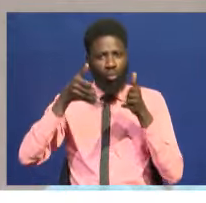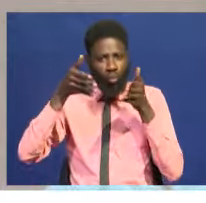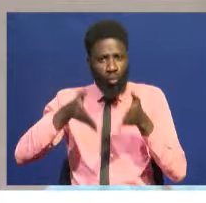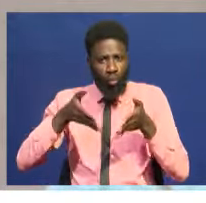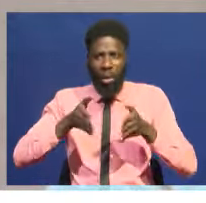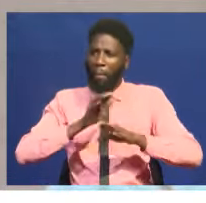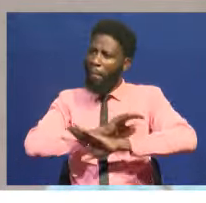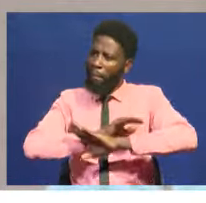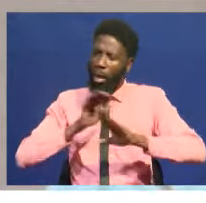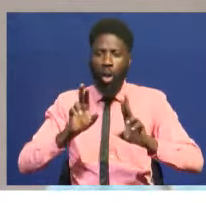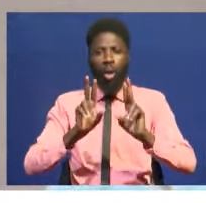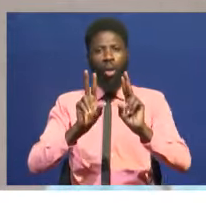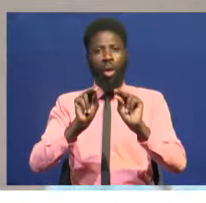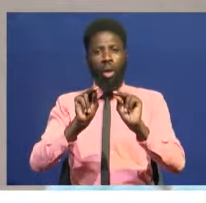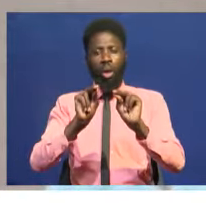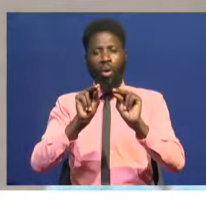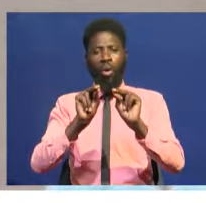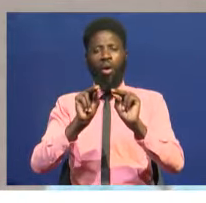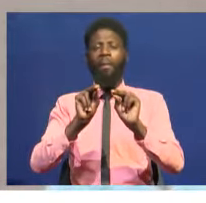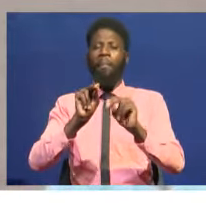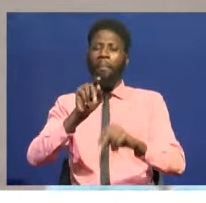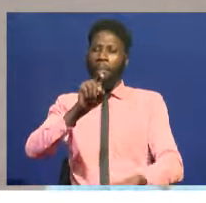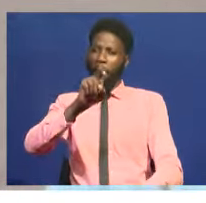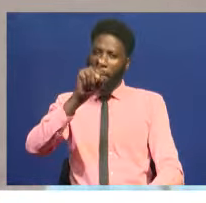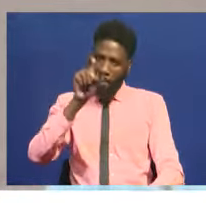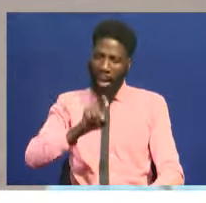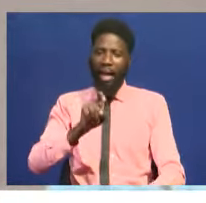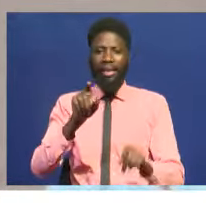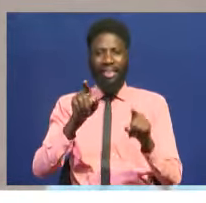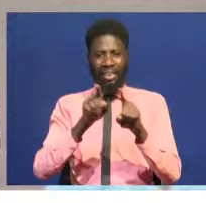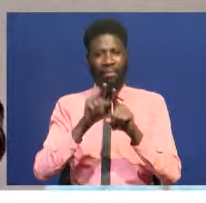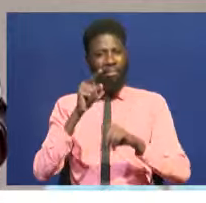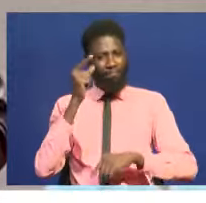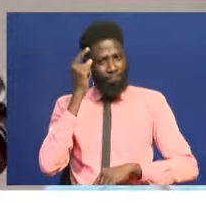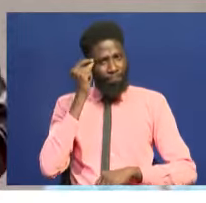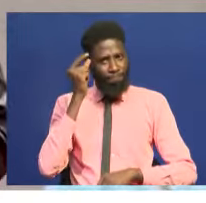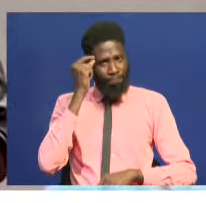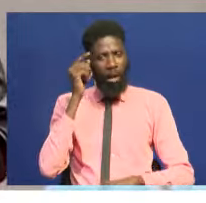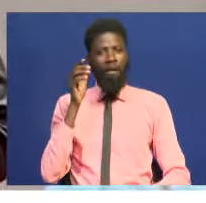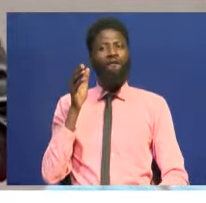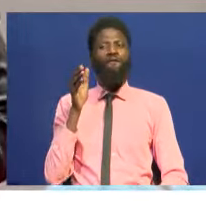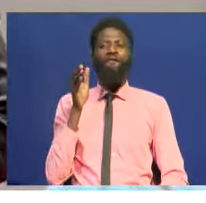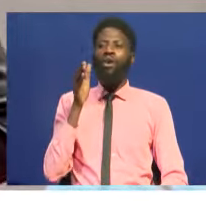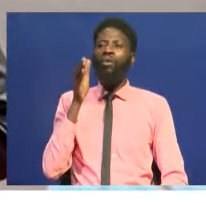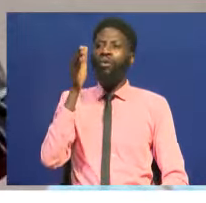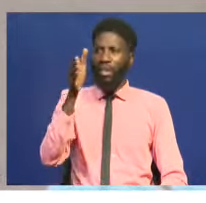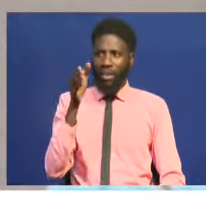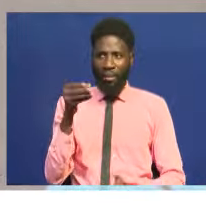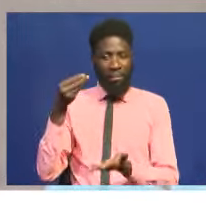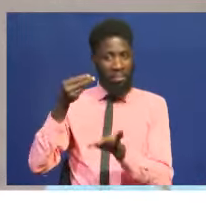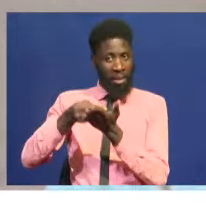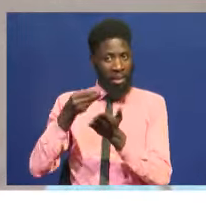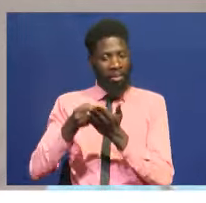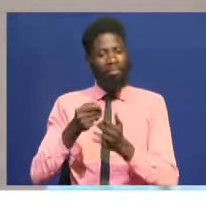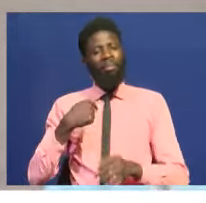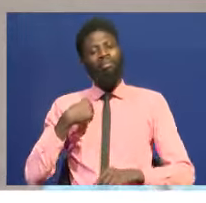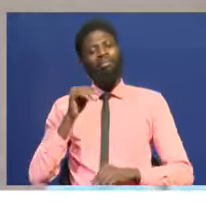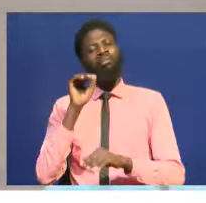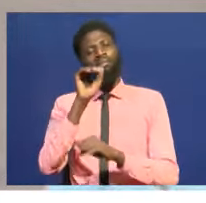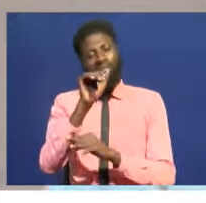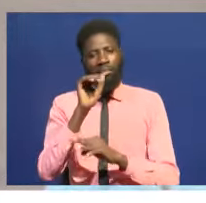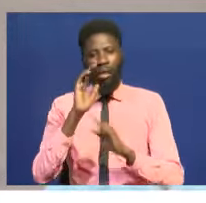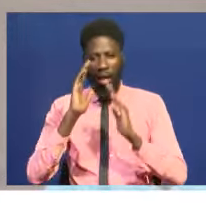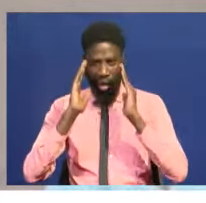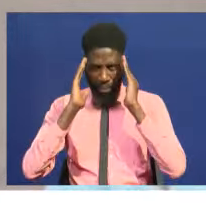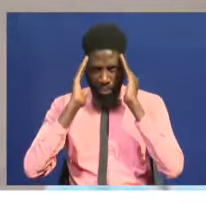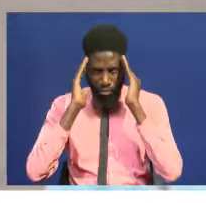that it also becomes money for the future. And I'm asking Ababu and your team